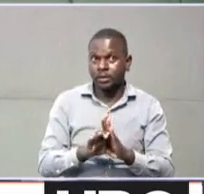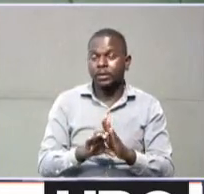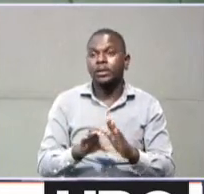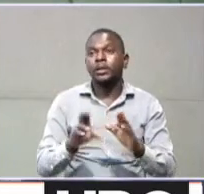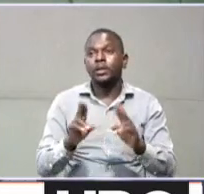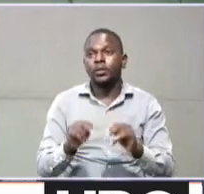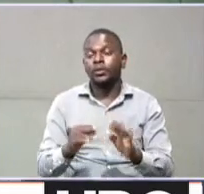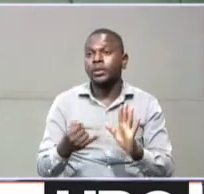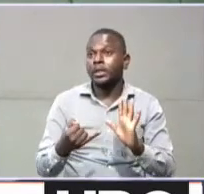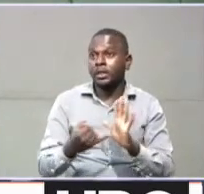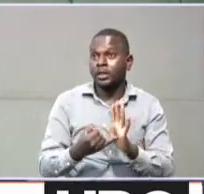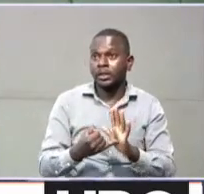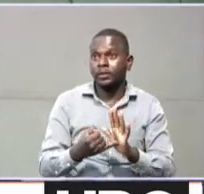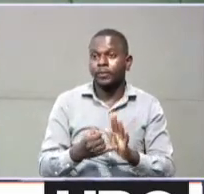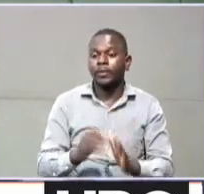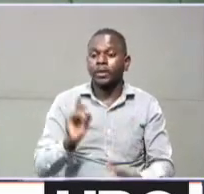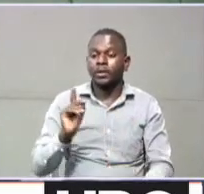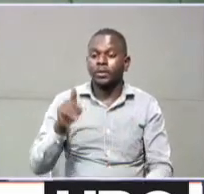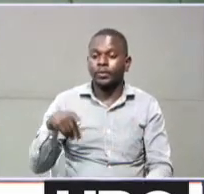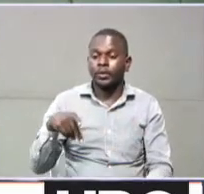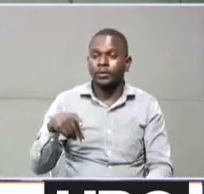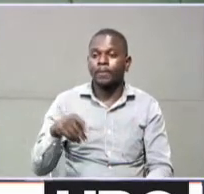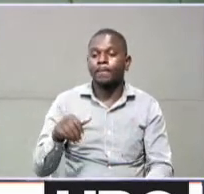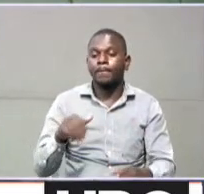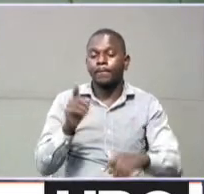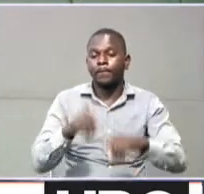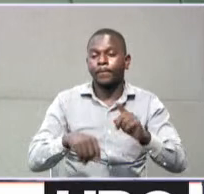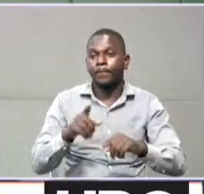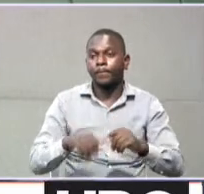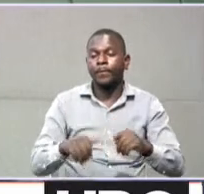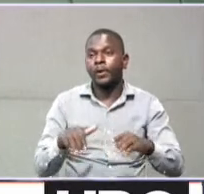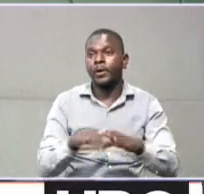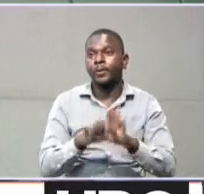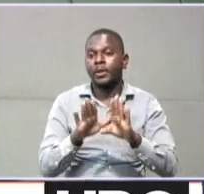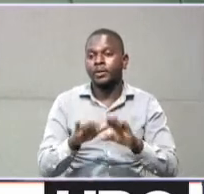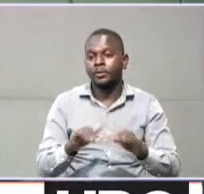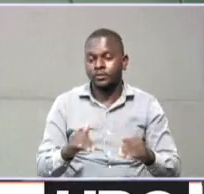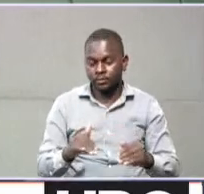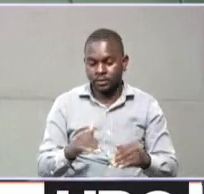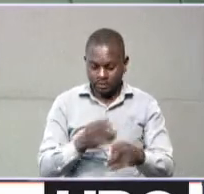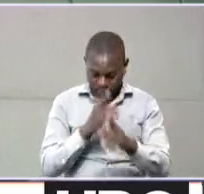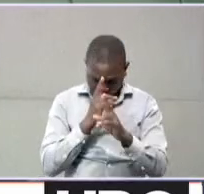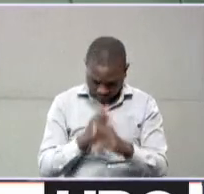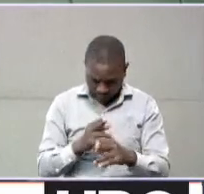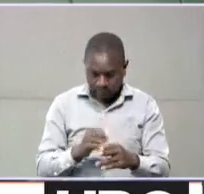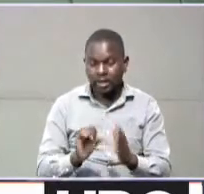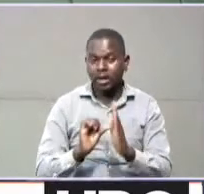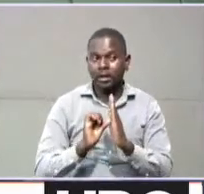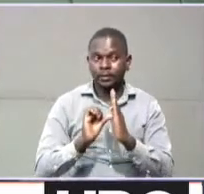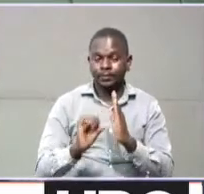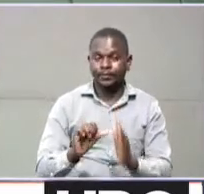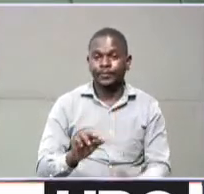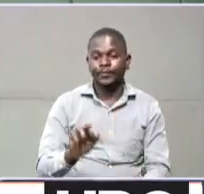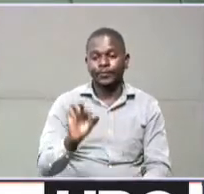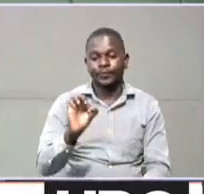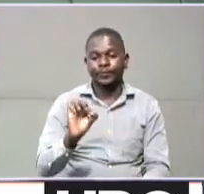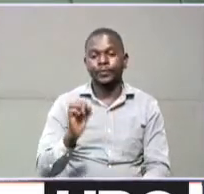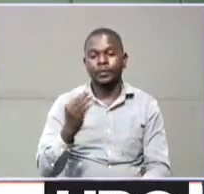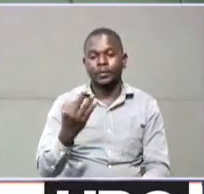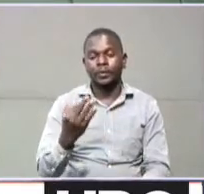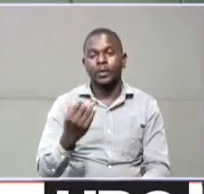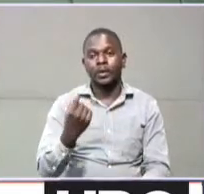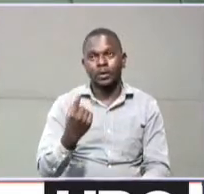and its implication to the sitting democratic party members of parliament with respect to article 83